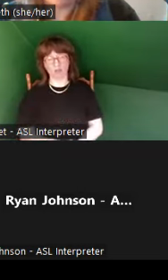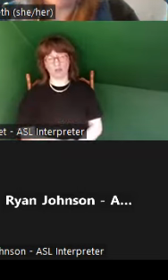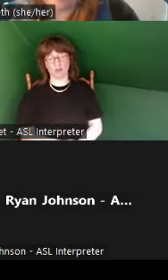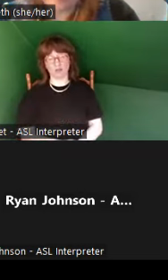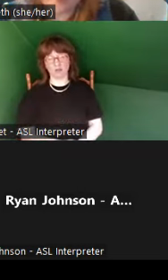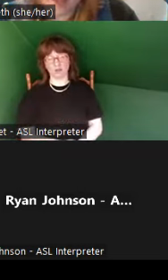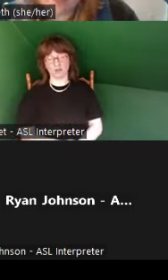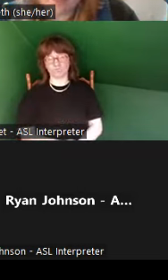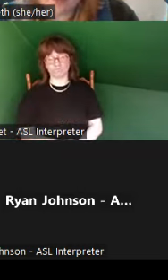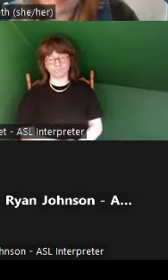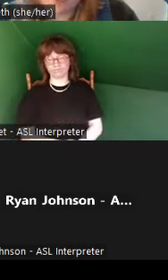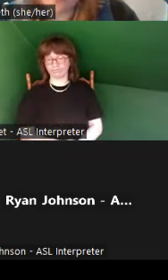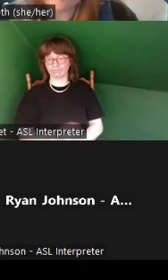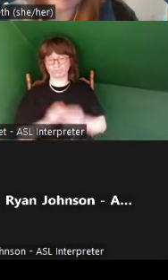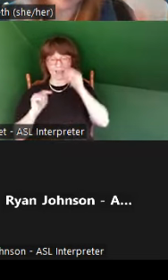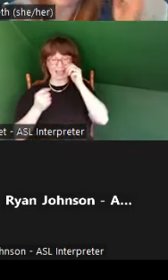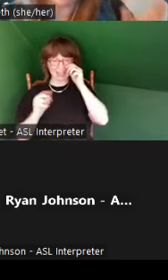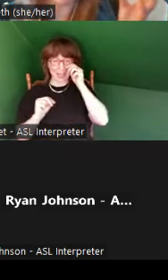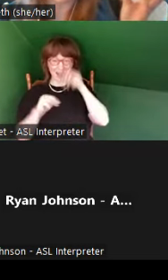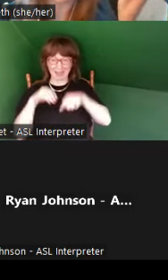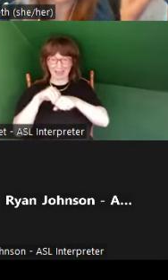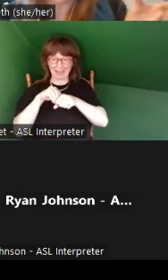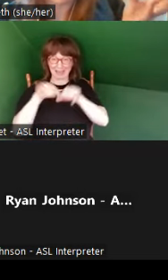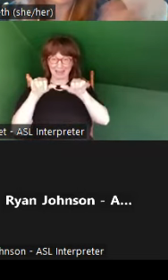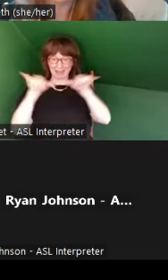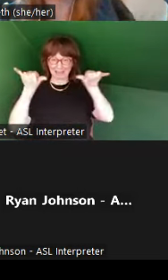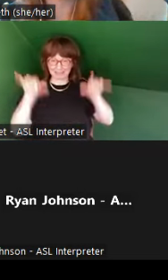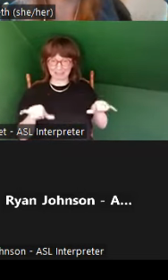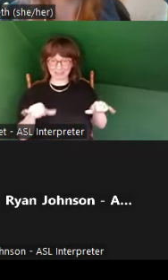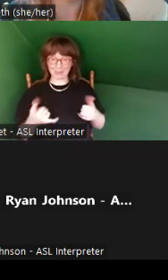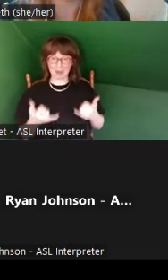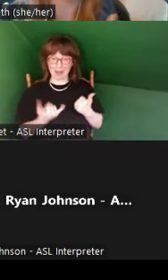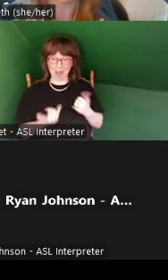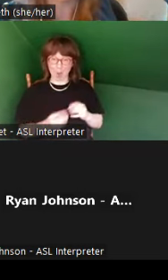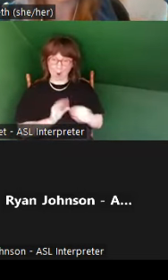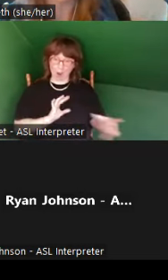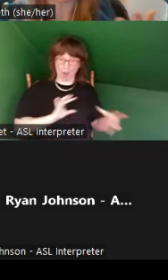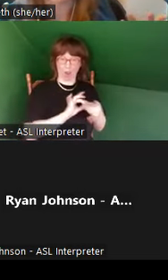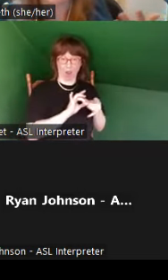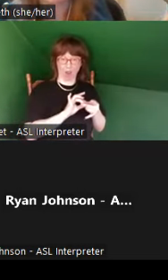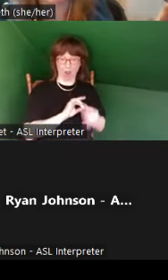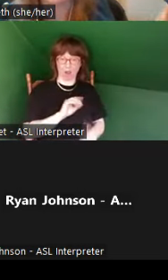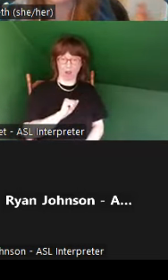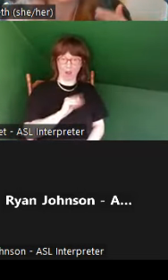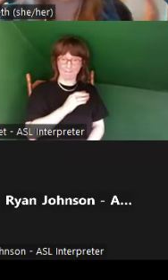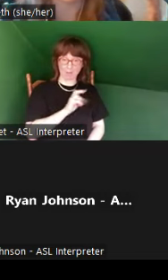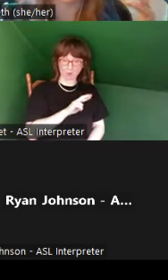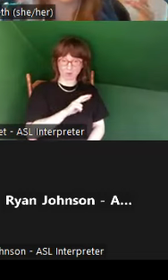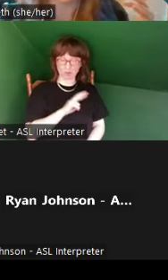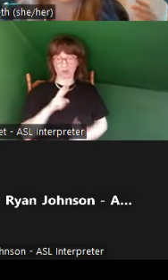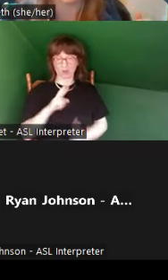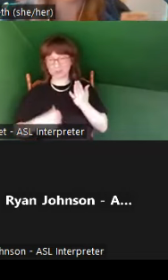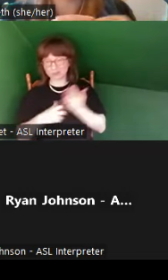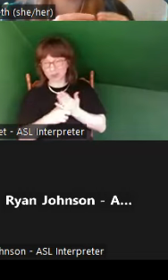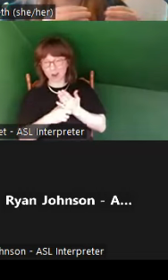they are further tied to their abuser by this experience. The process of being charged with and